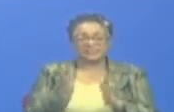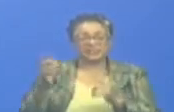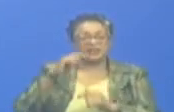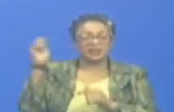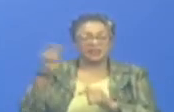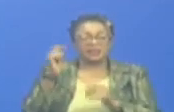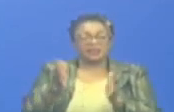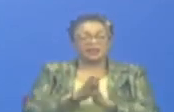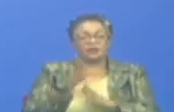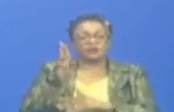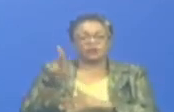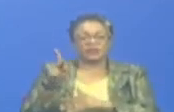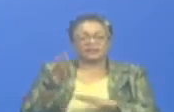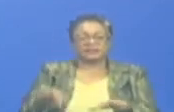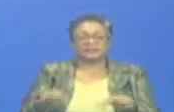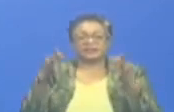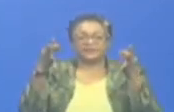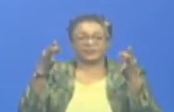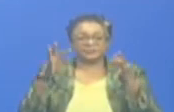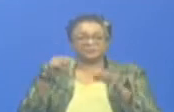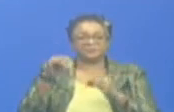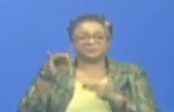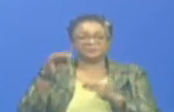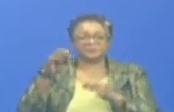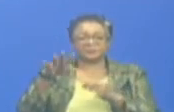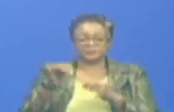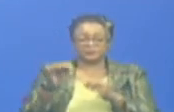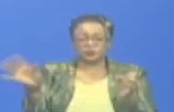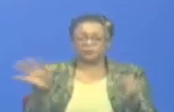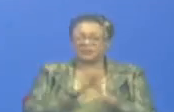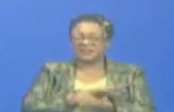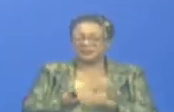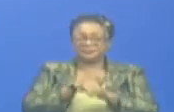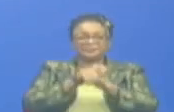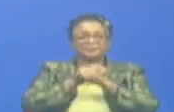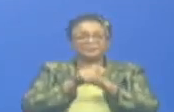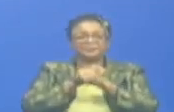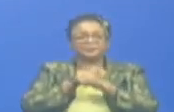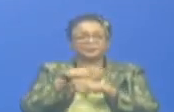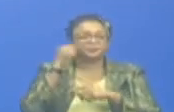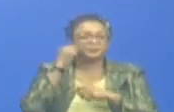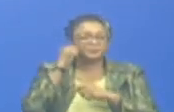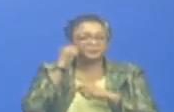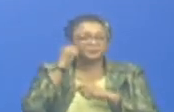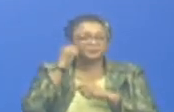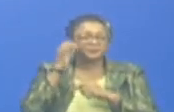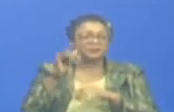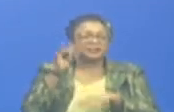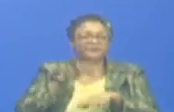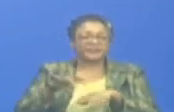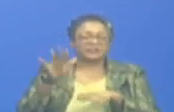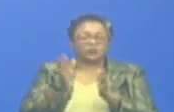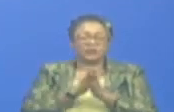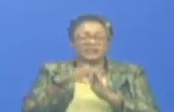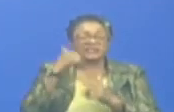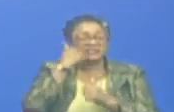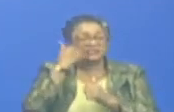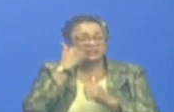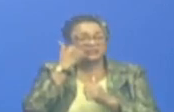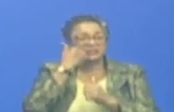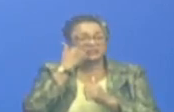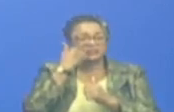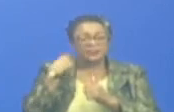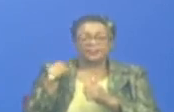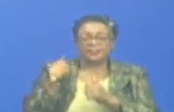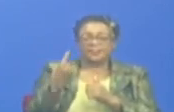Kingdom discovered a microbe that completely protects mosquitoes from being infected with the disease. Now, this latest